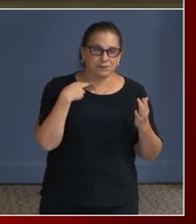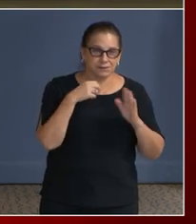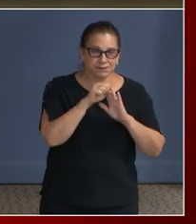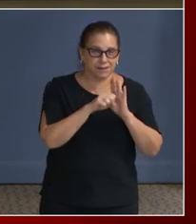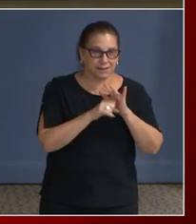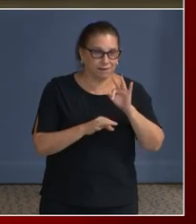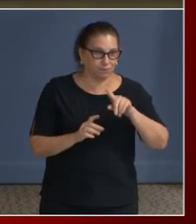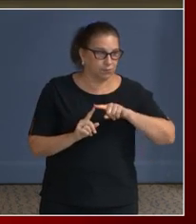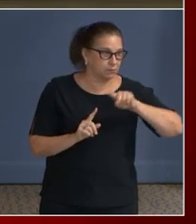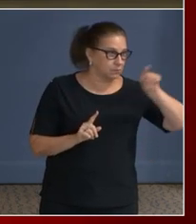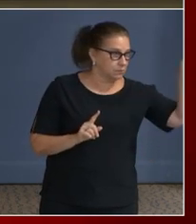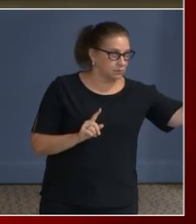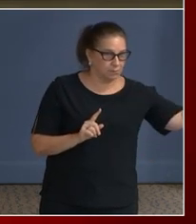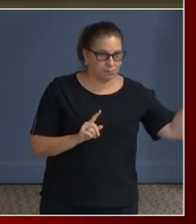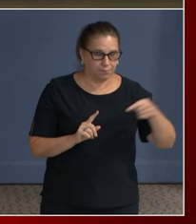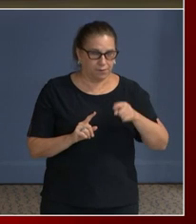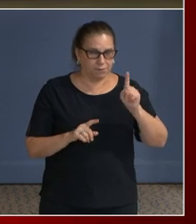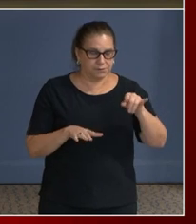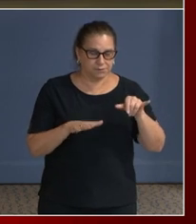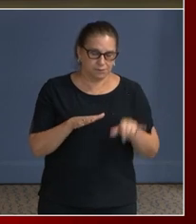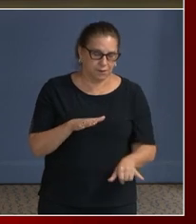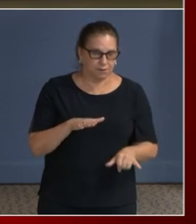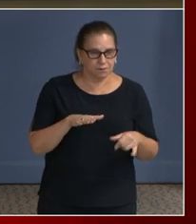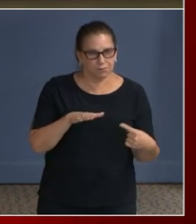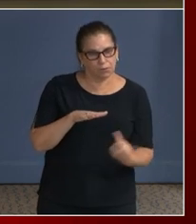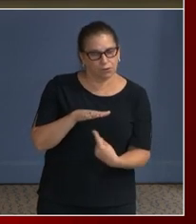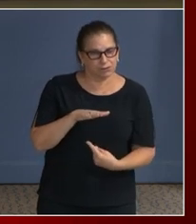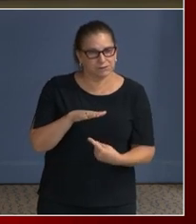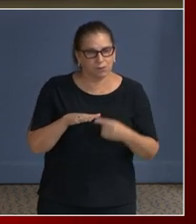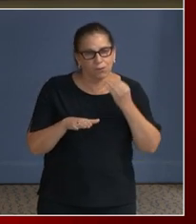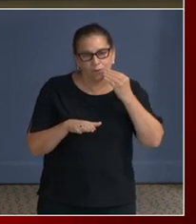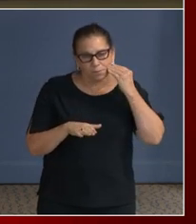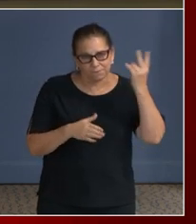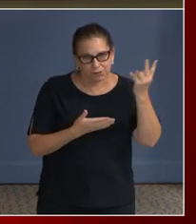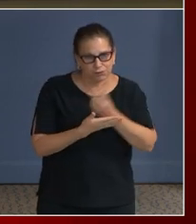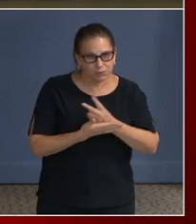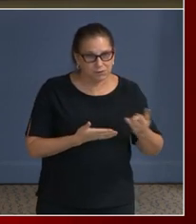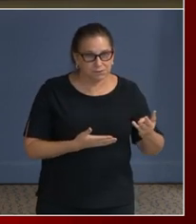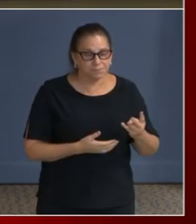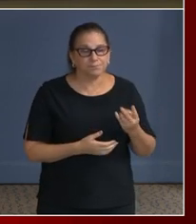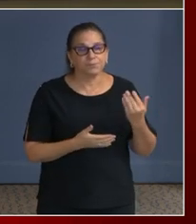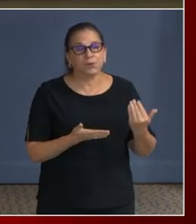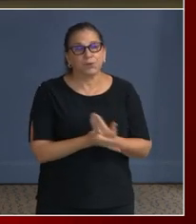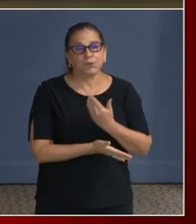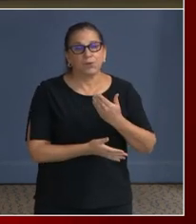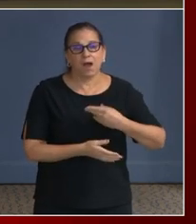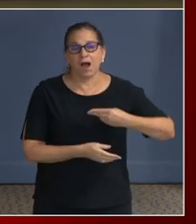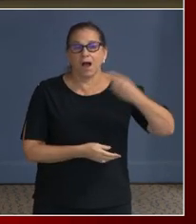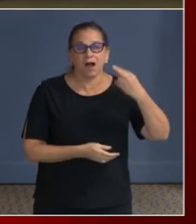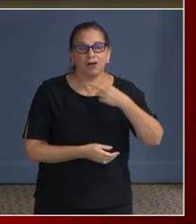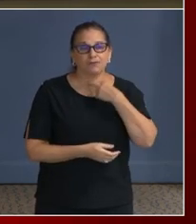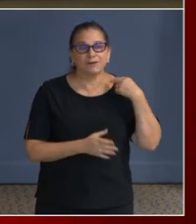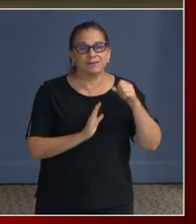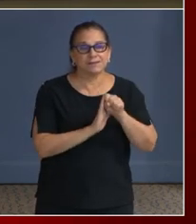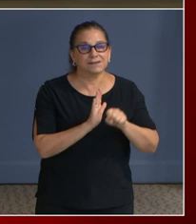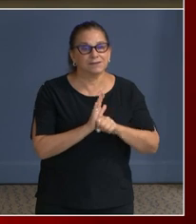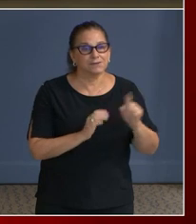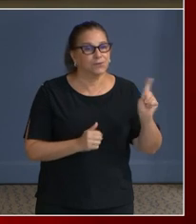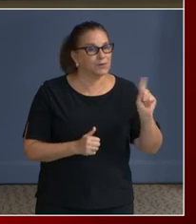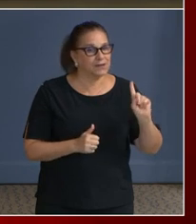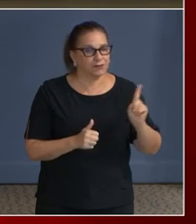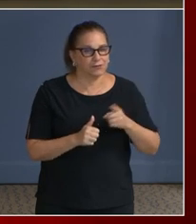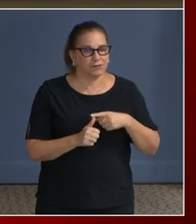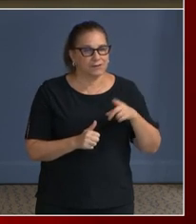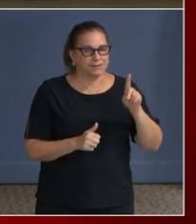non-essential travel to and from the district. States that were added to the list include Delaware, Hawaii, and South